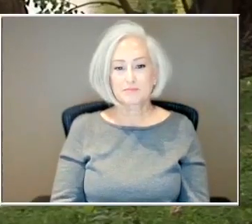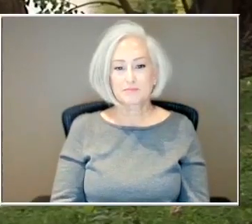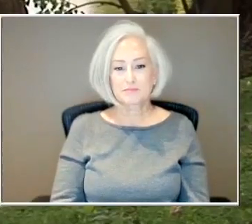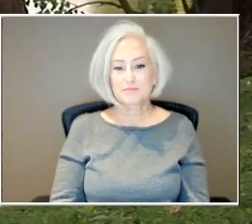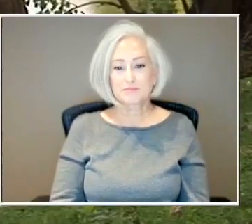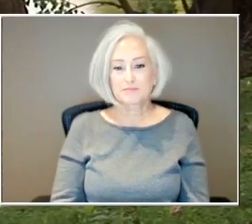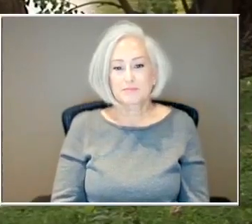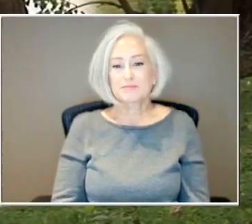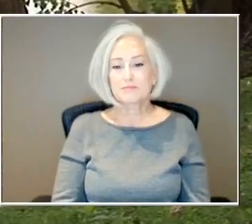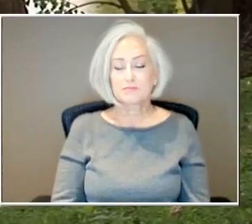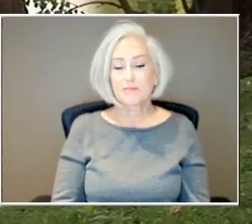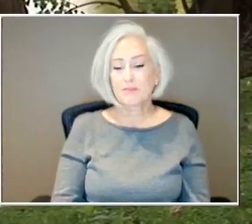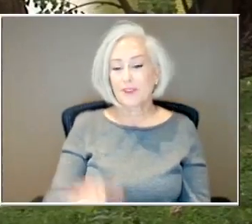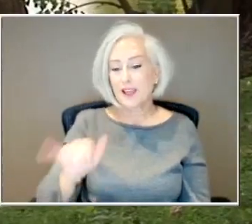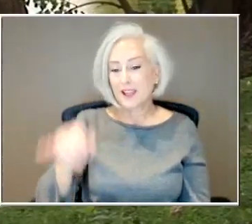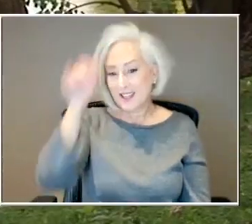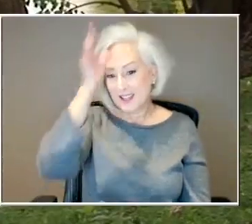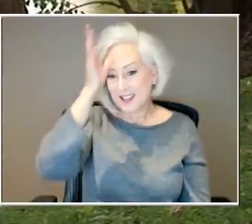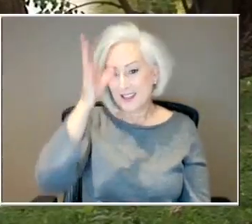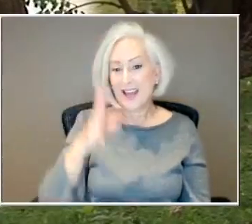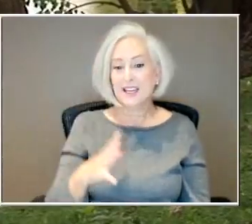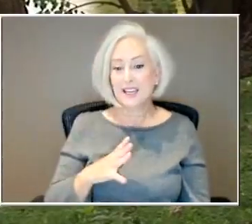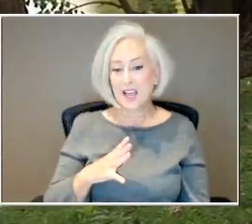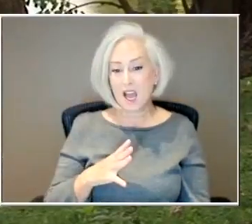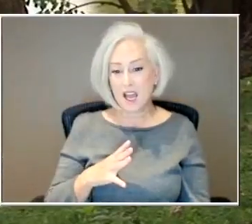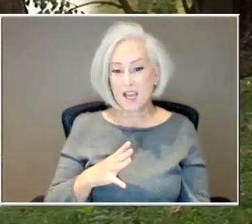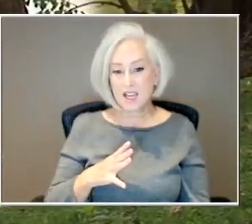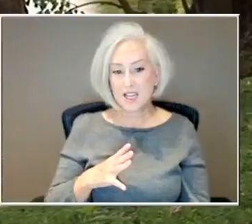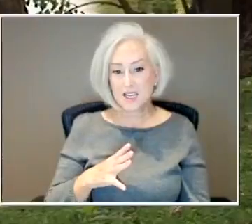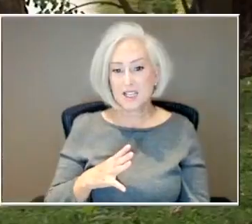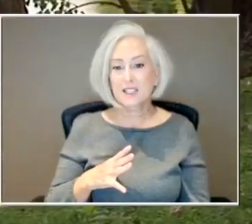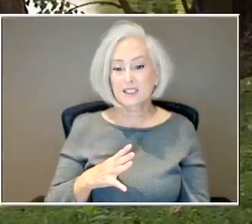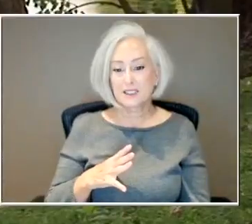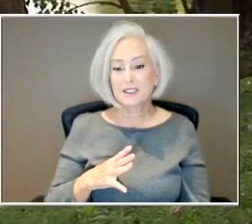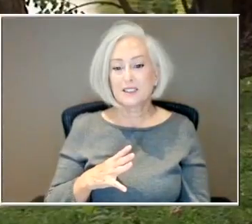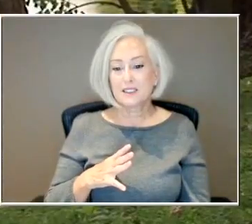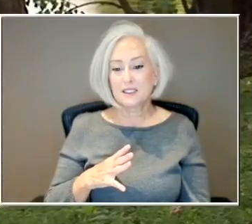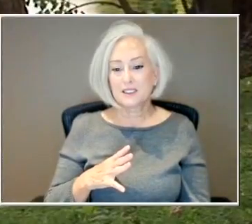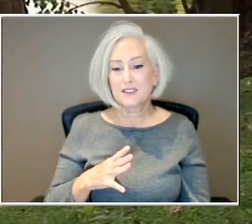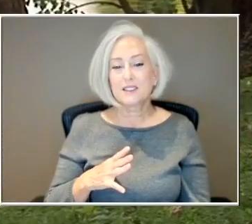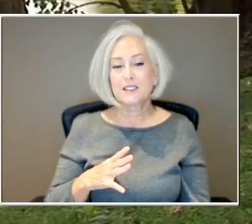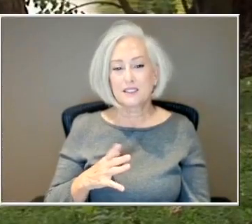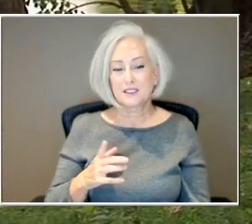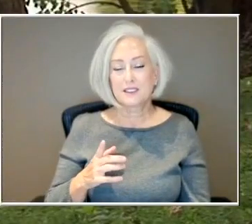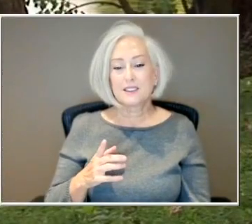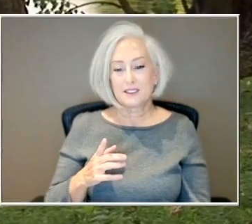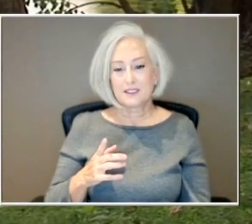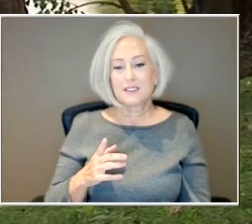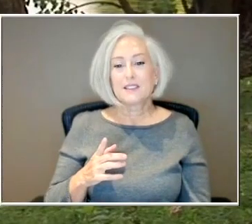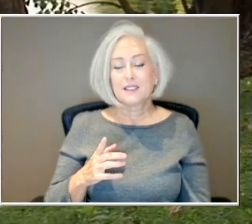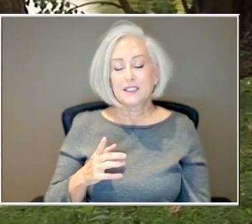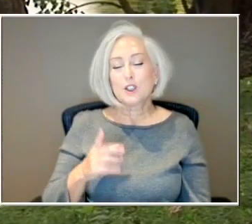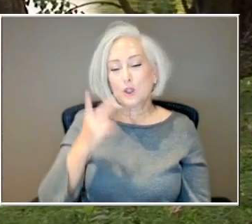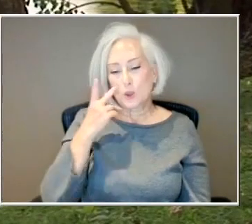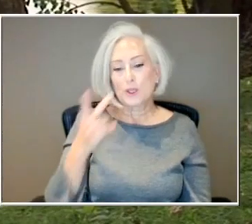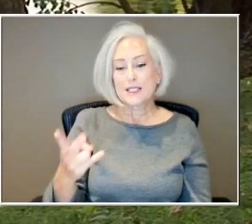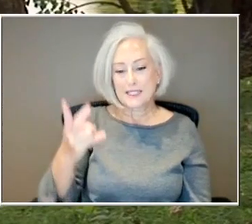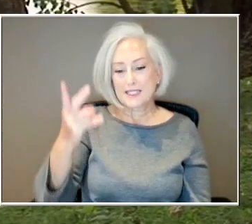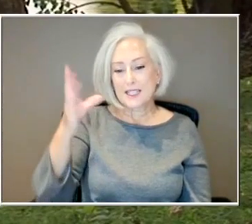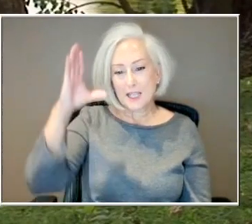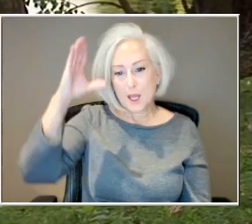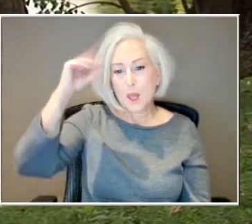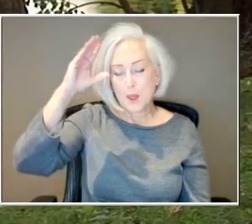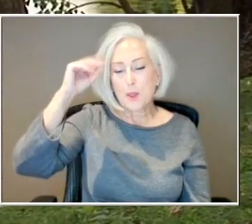And then this guy there on our right, as he's walking there with the kind of the ninja outfit, you can see on his legs, he's got